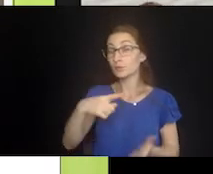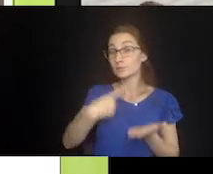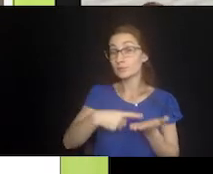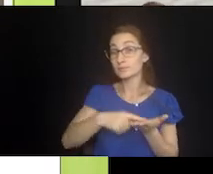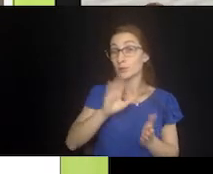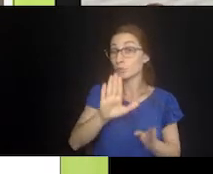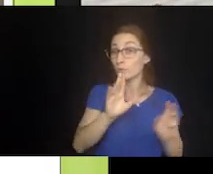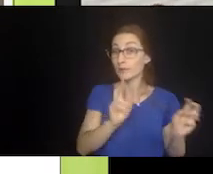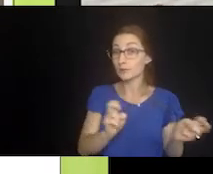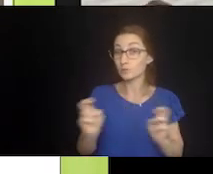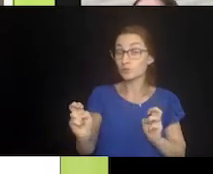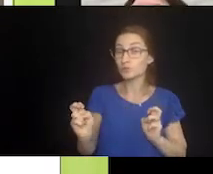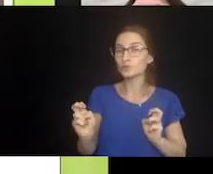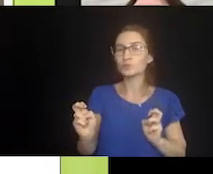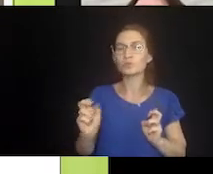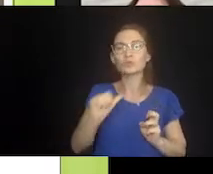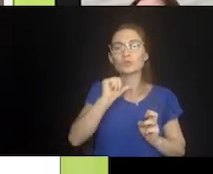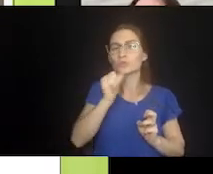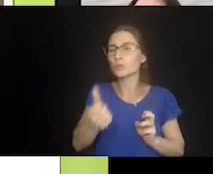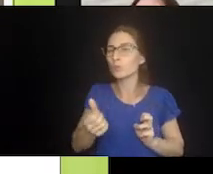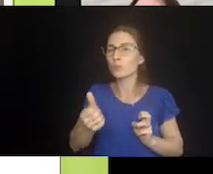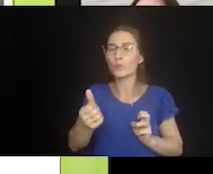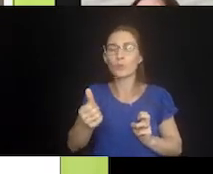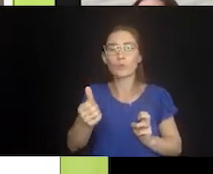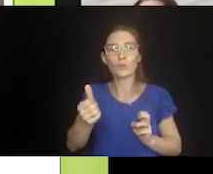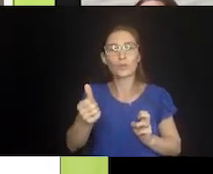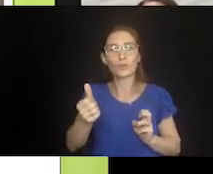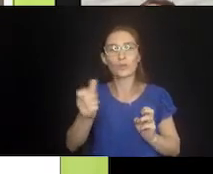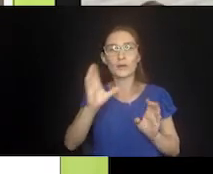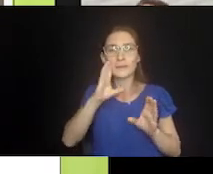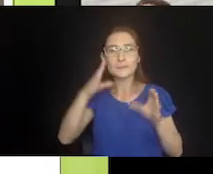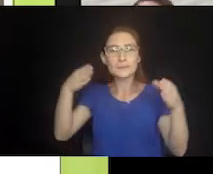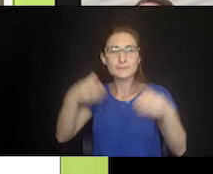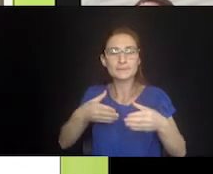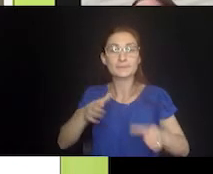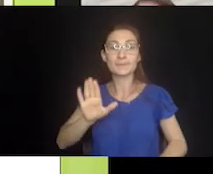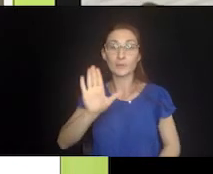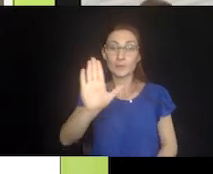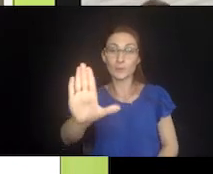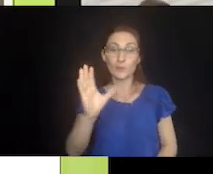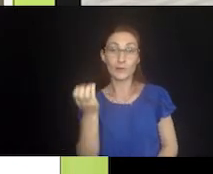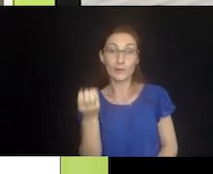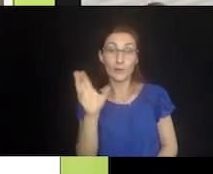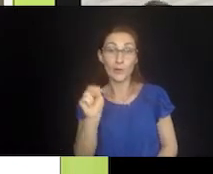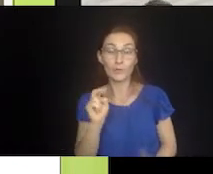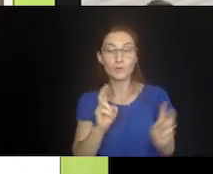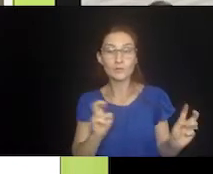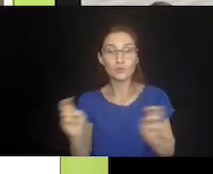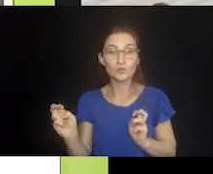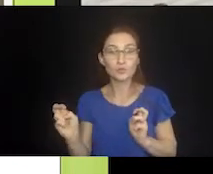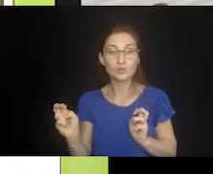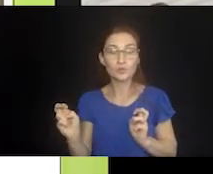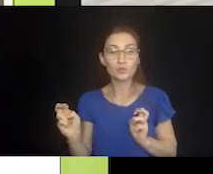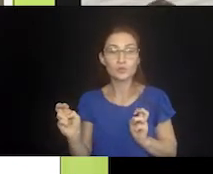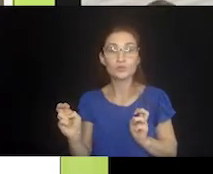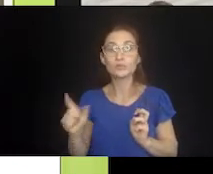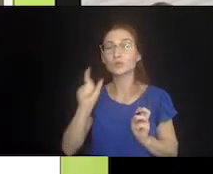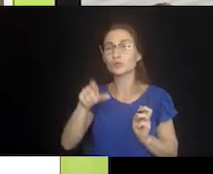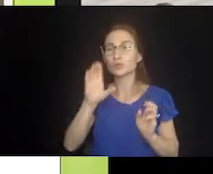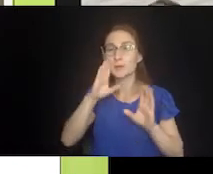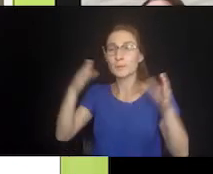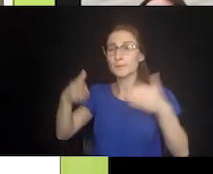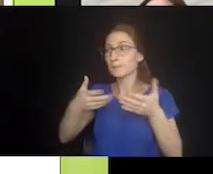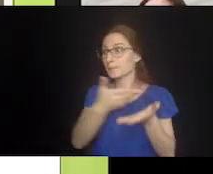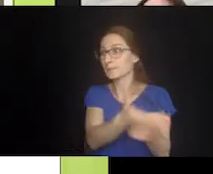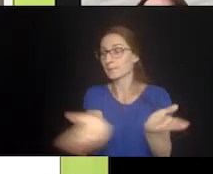talk about your issues and things affecting you, that you don't get so caught up in your own issues